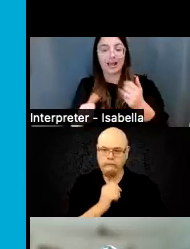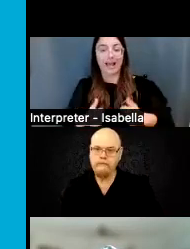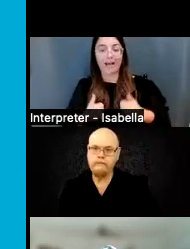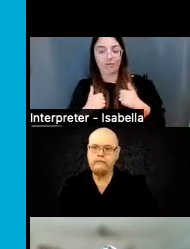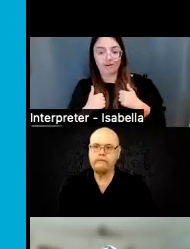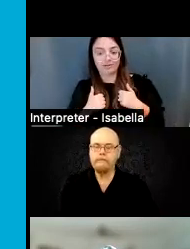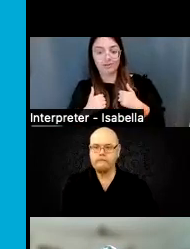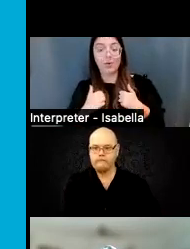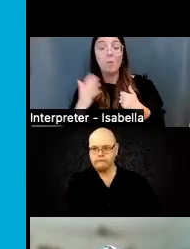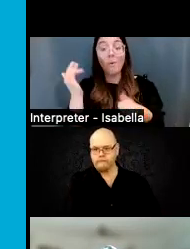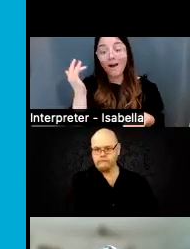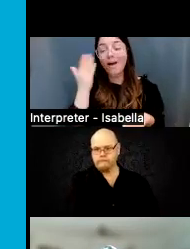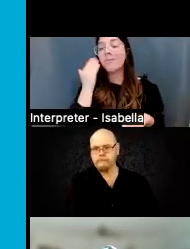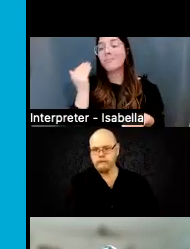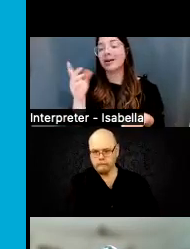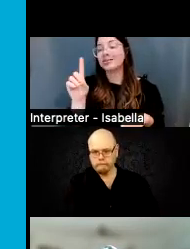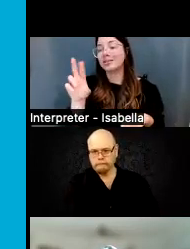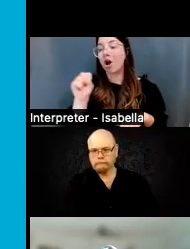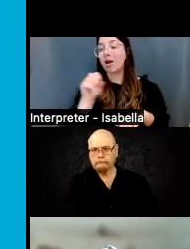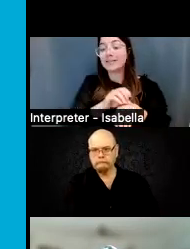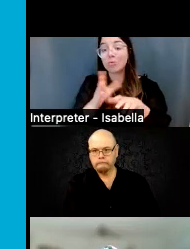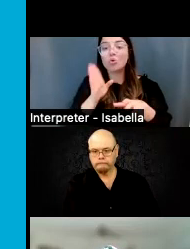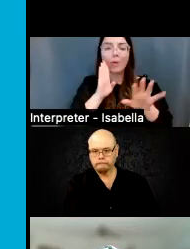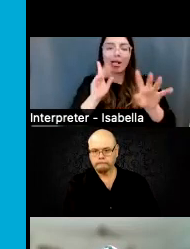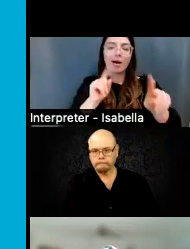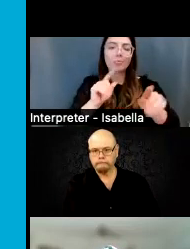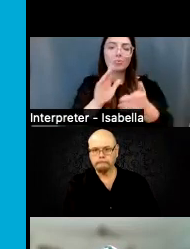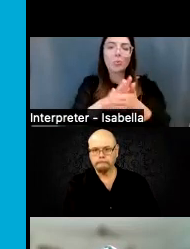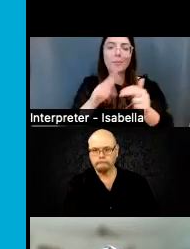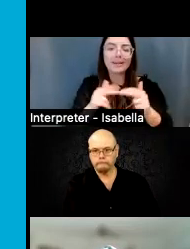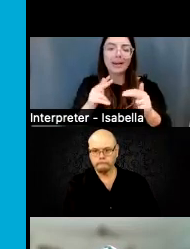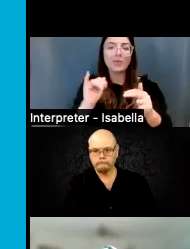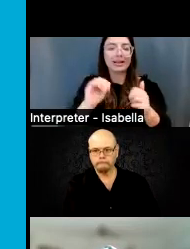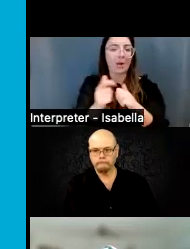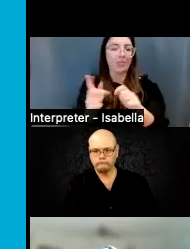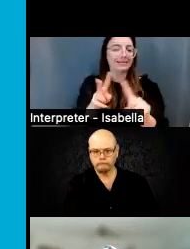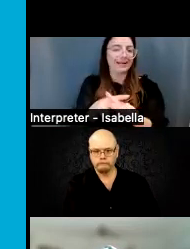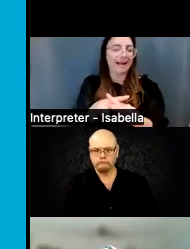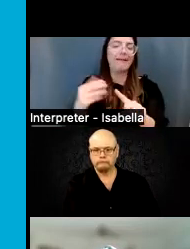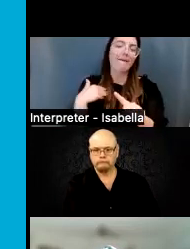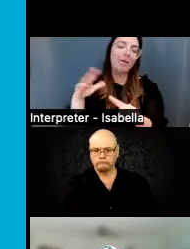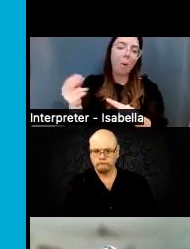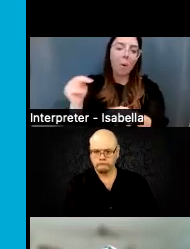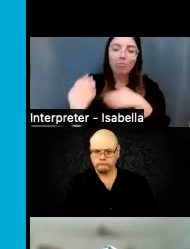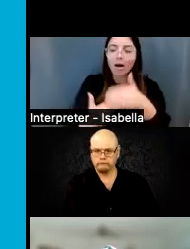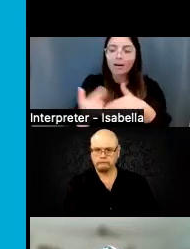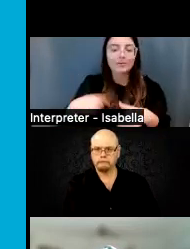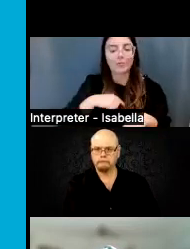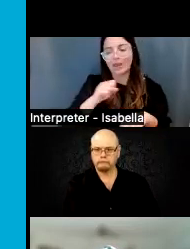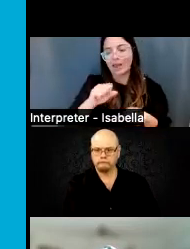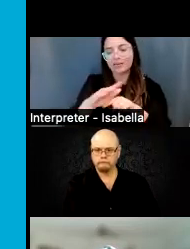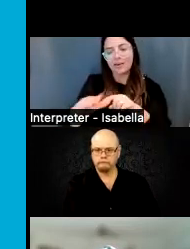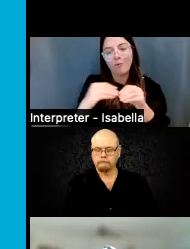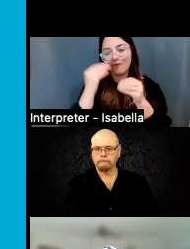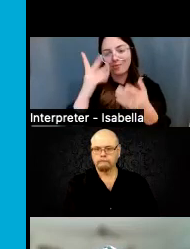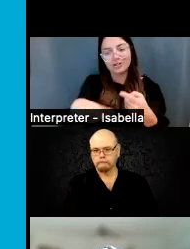because they have DRS counselors who come into the school buildings, so they're assigned that way. And there's a whole process, and we're happy to send more information about that